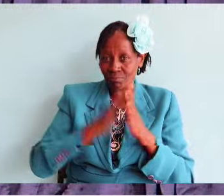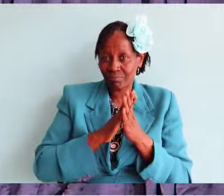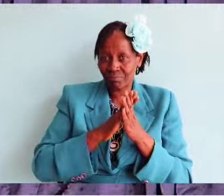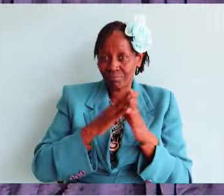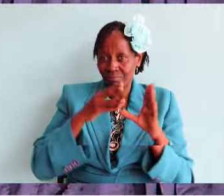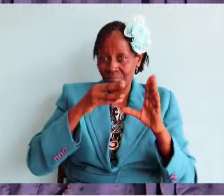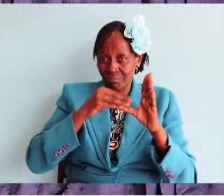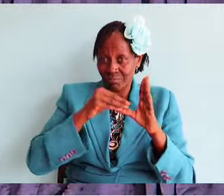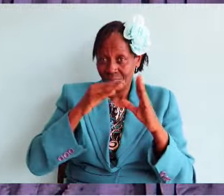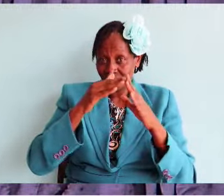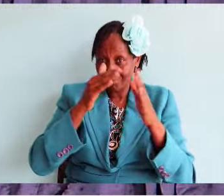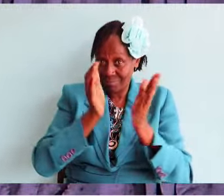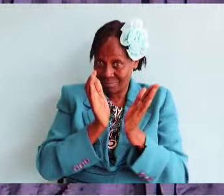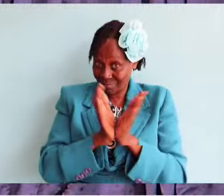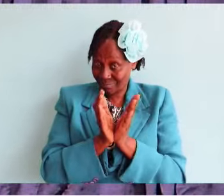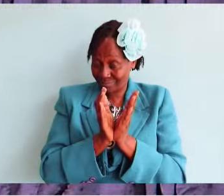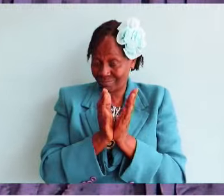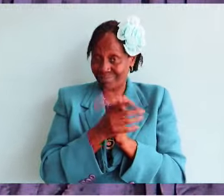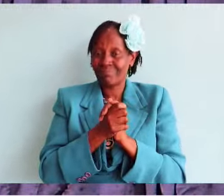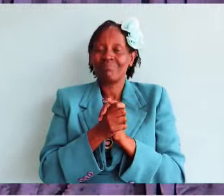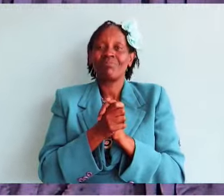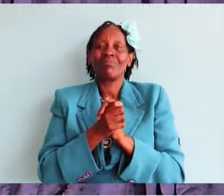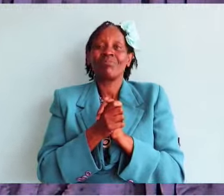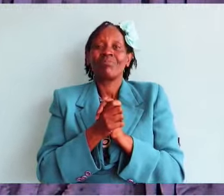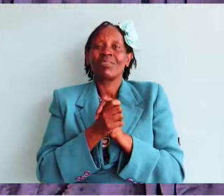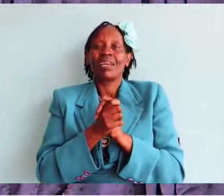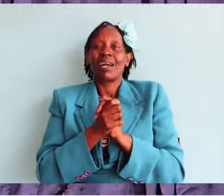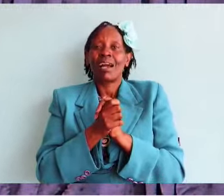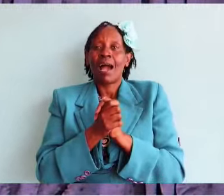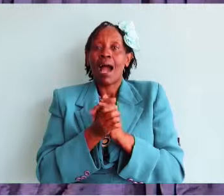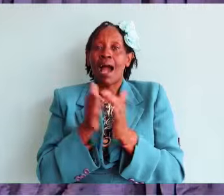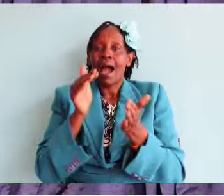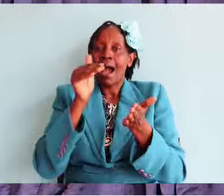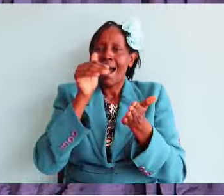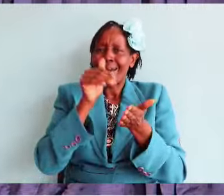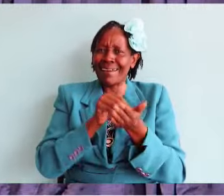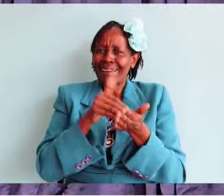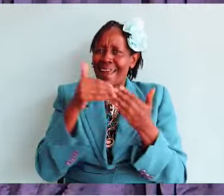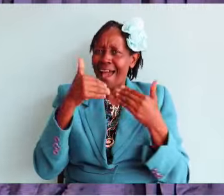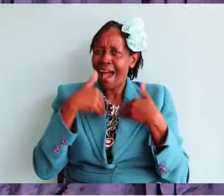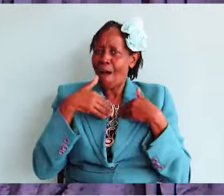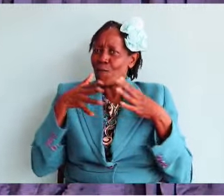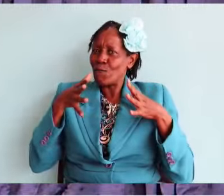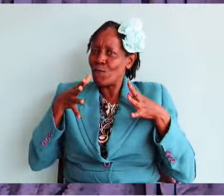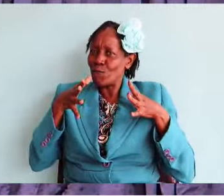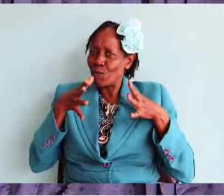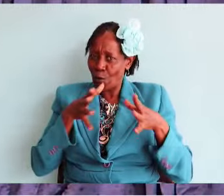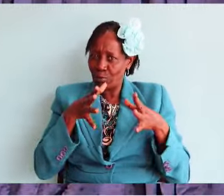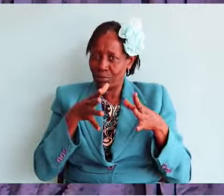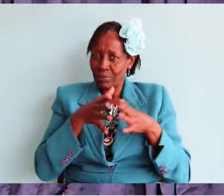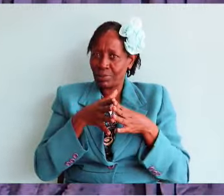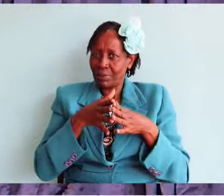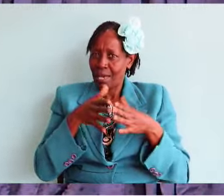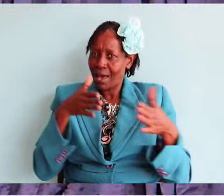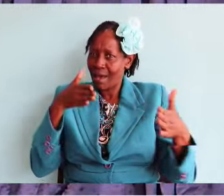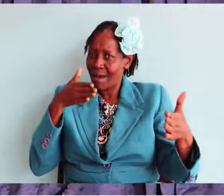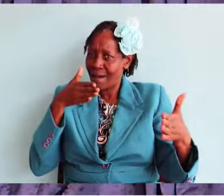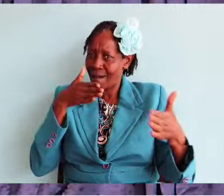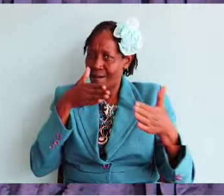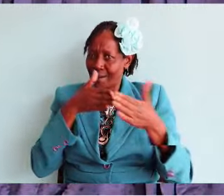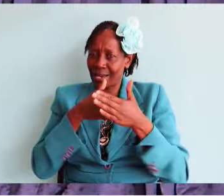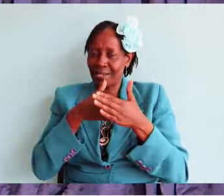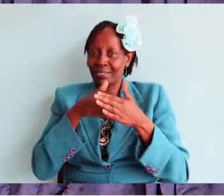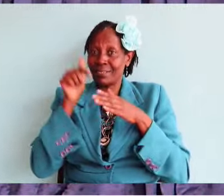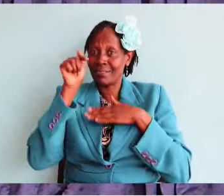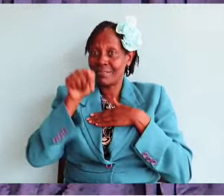their oppressors. They are dealing with a force that is against them, and in this